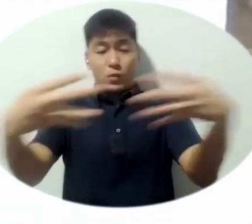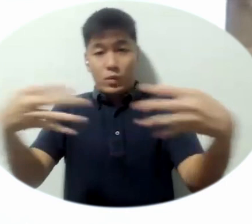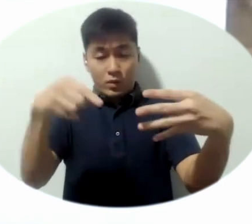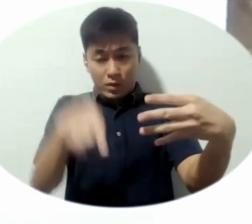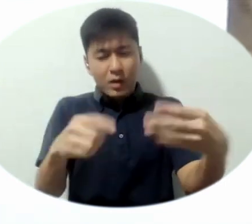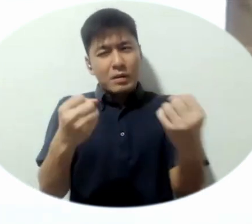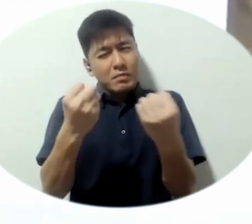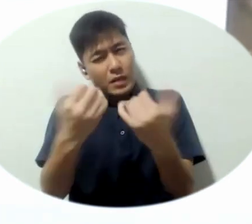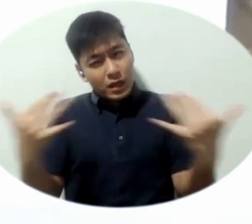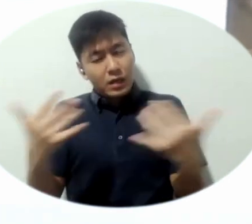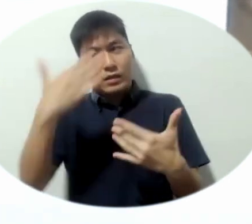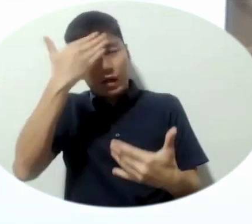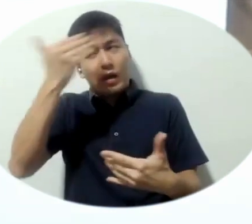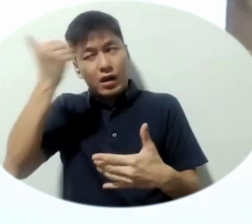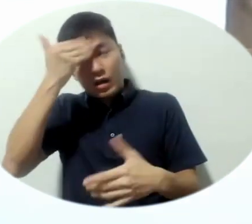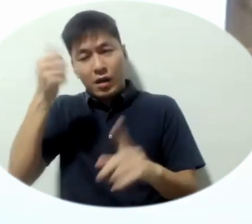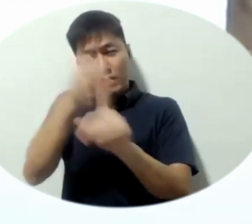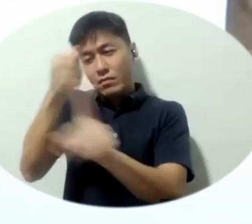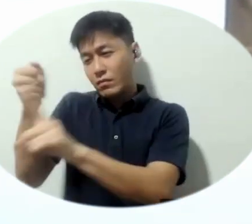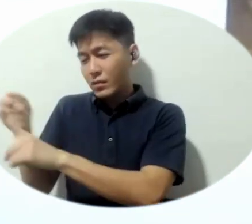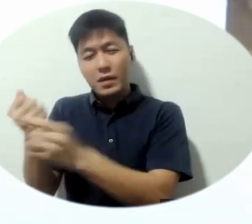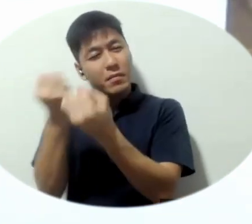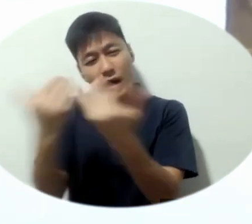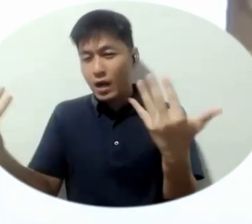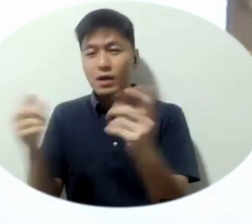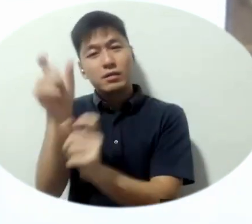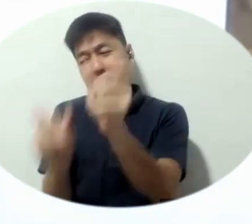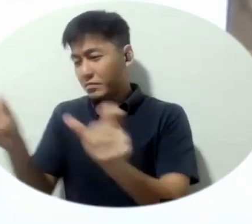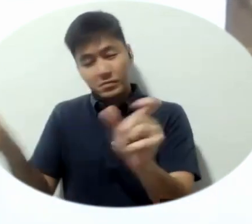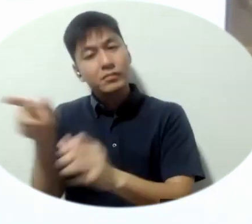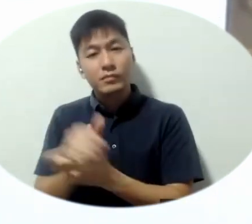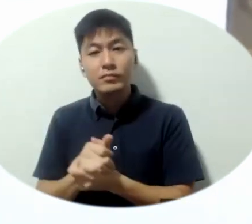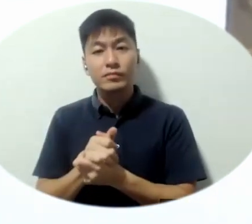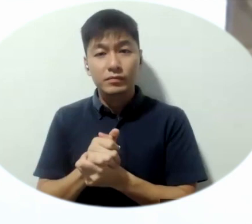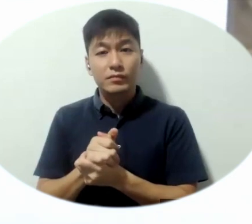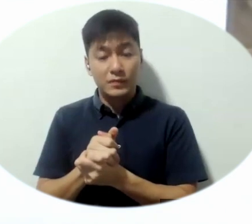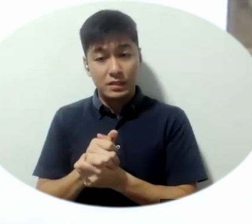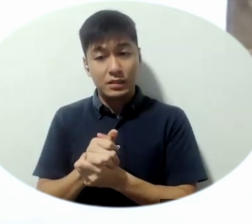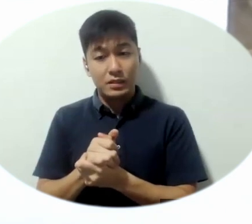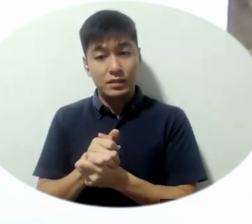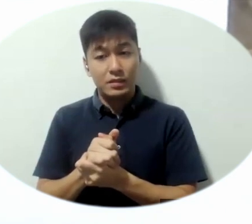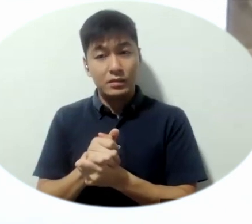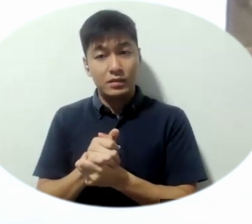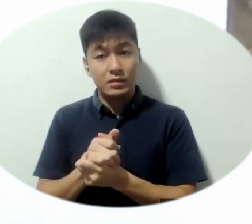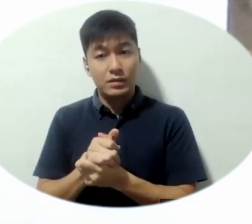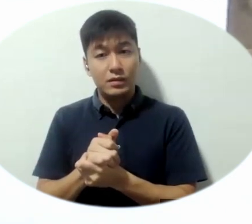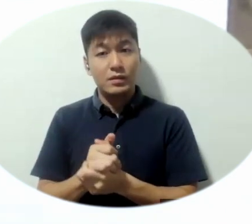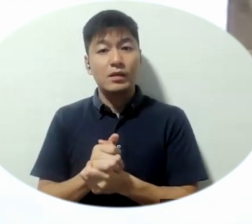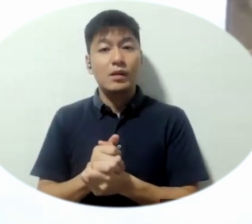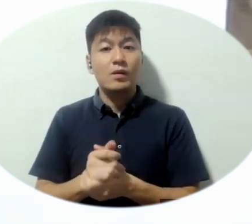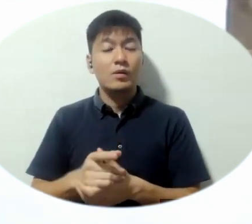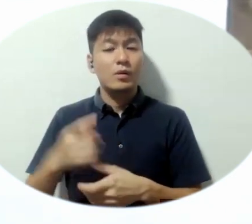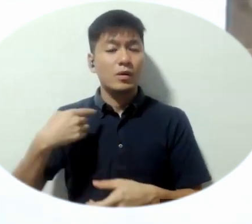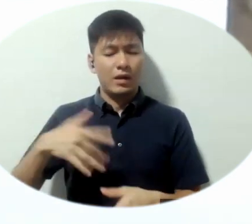dementia cases happened. So we had to sort of make people aware about the protection as much as we